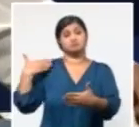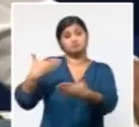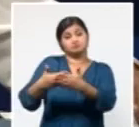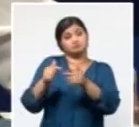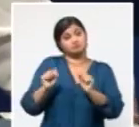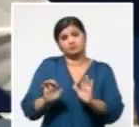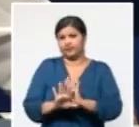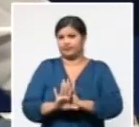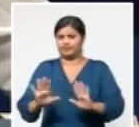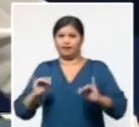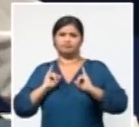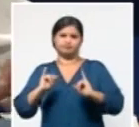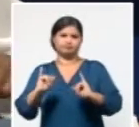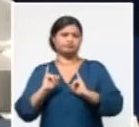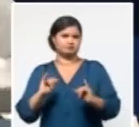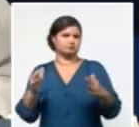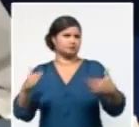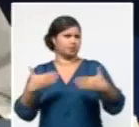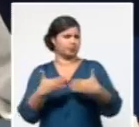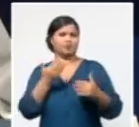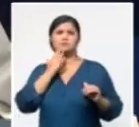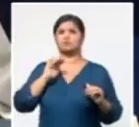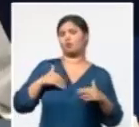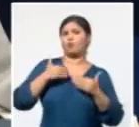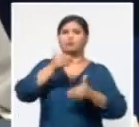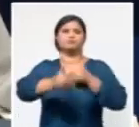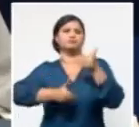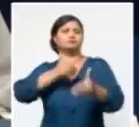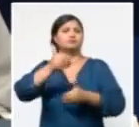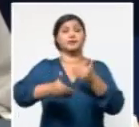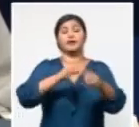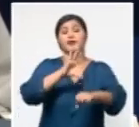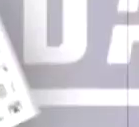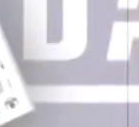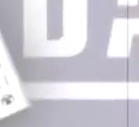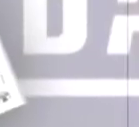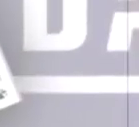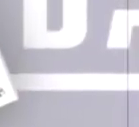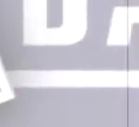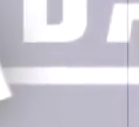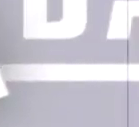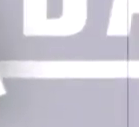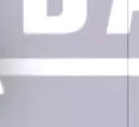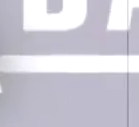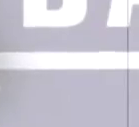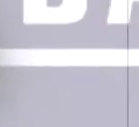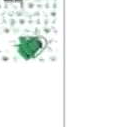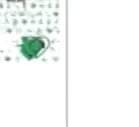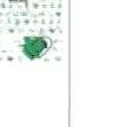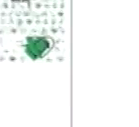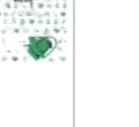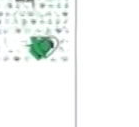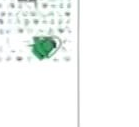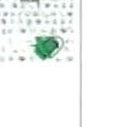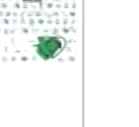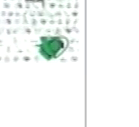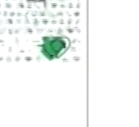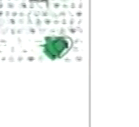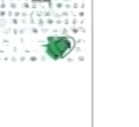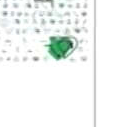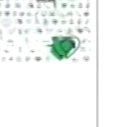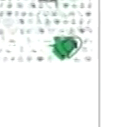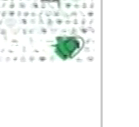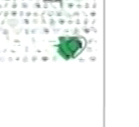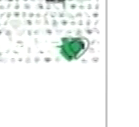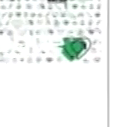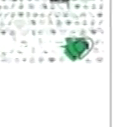behavior of the pandemic in Cuba and in the world.